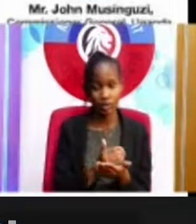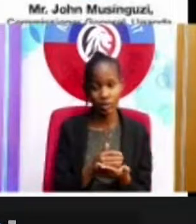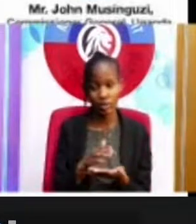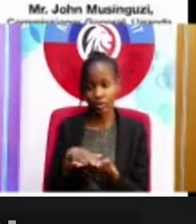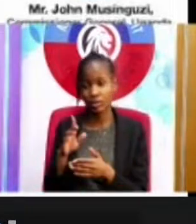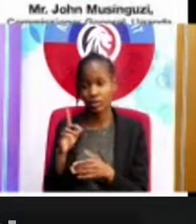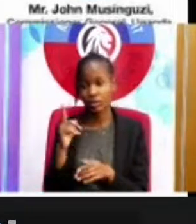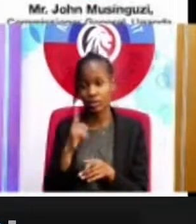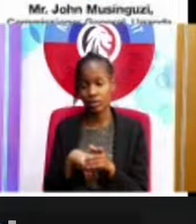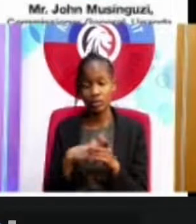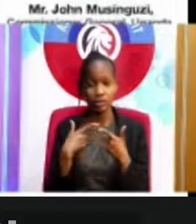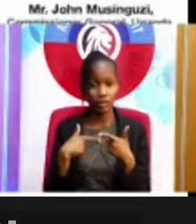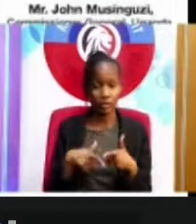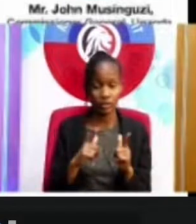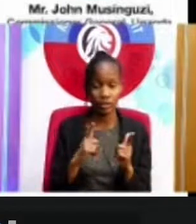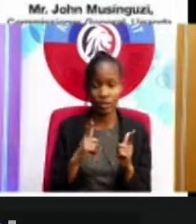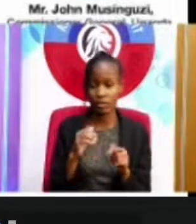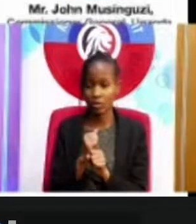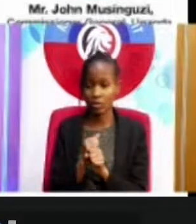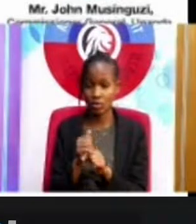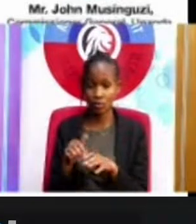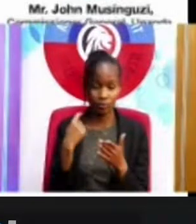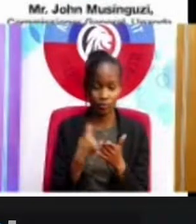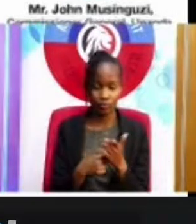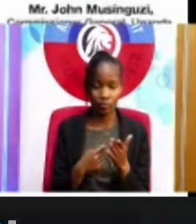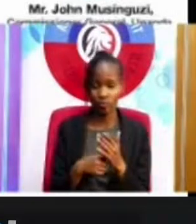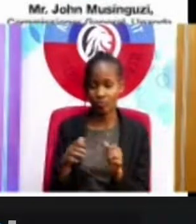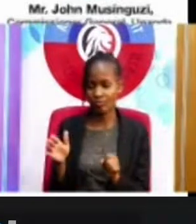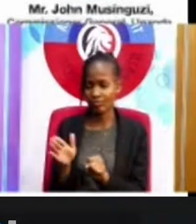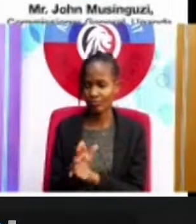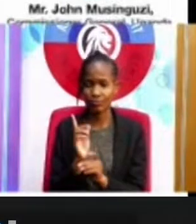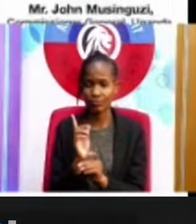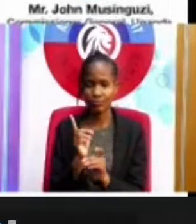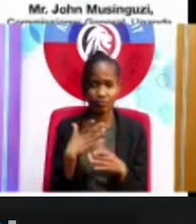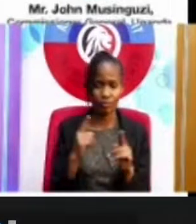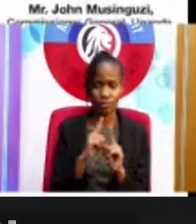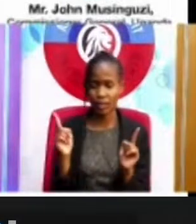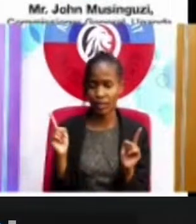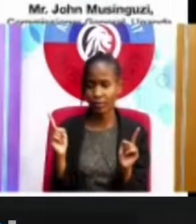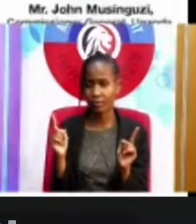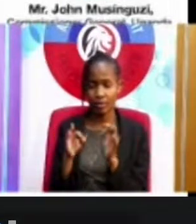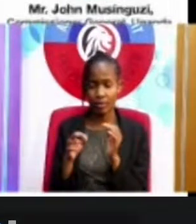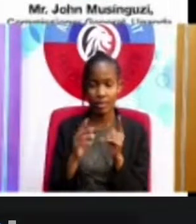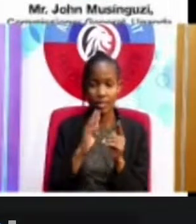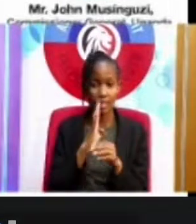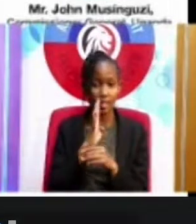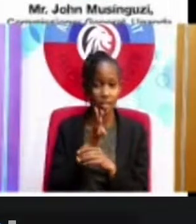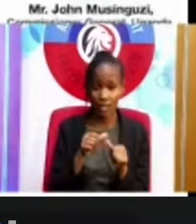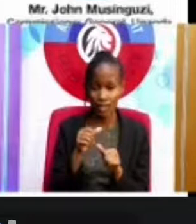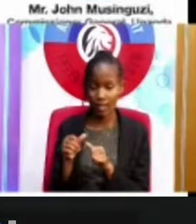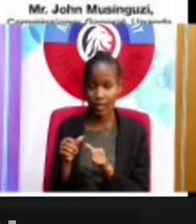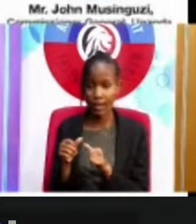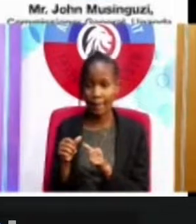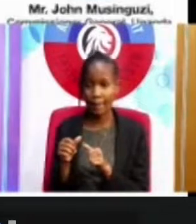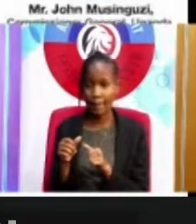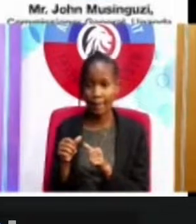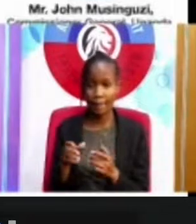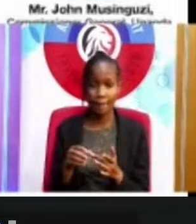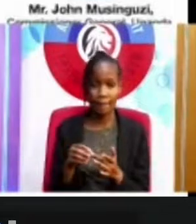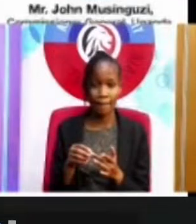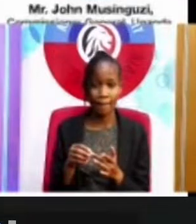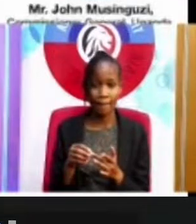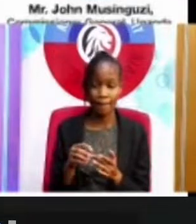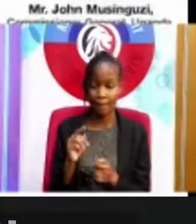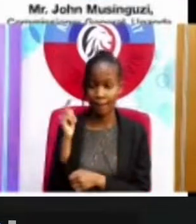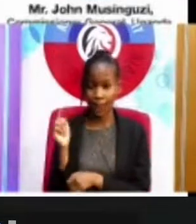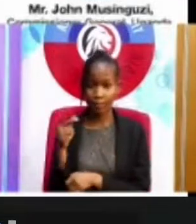tax incentives and so on and so forth. Yes, but if you're speaking about the specific first quarter target that we just met